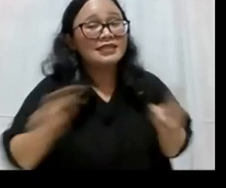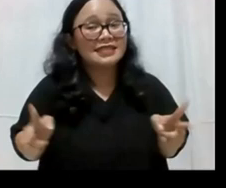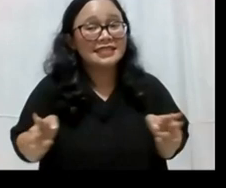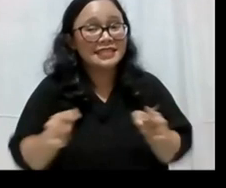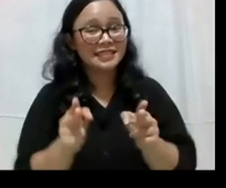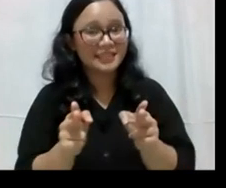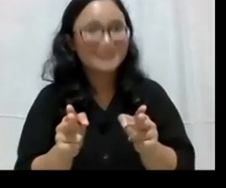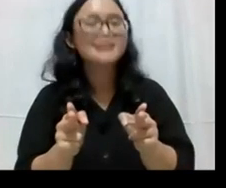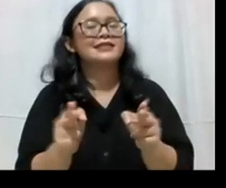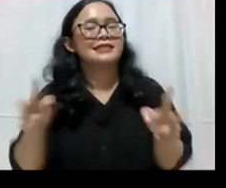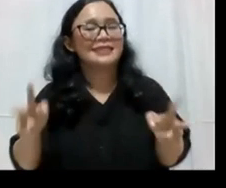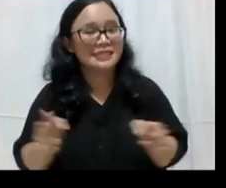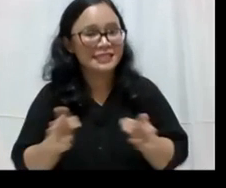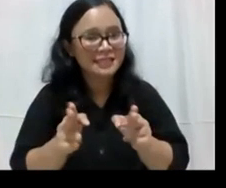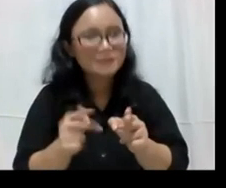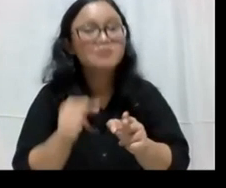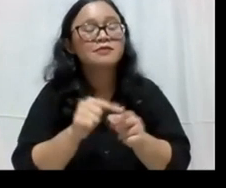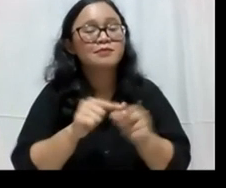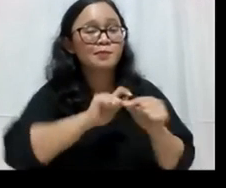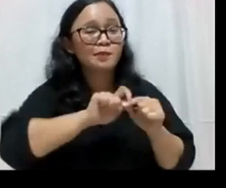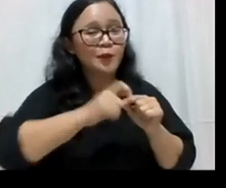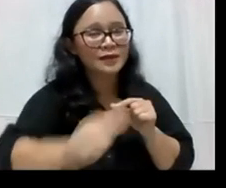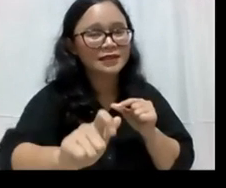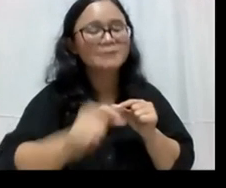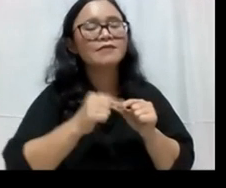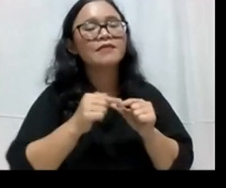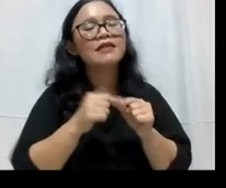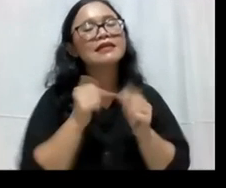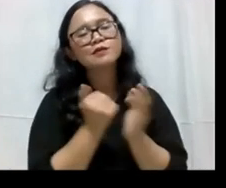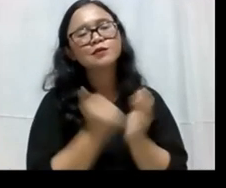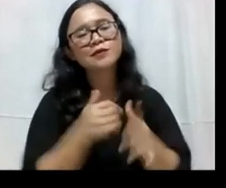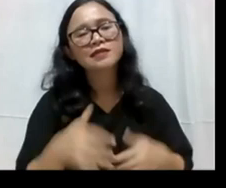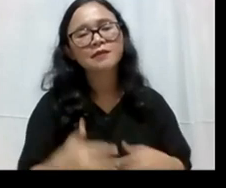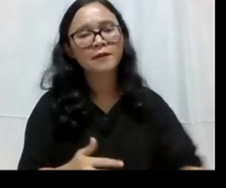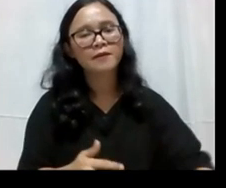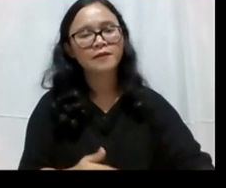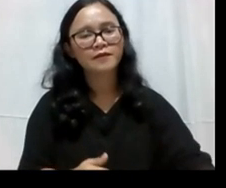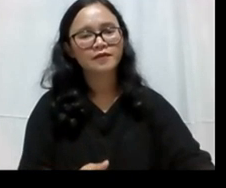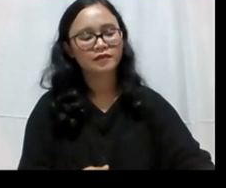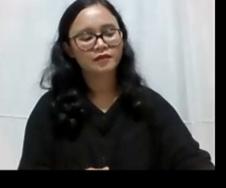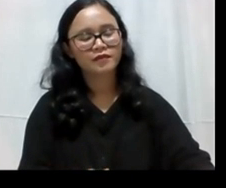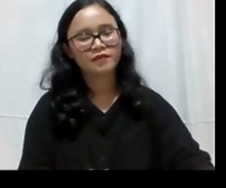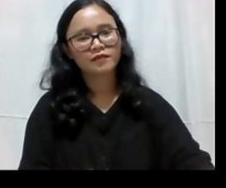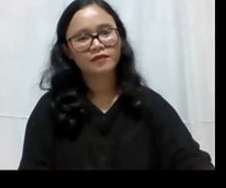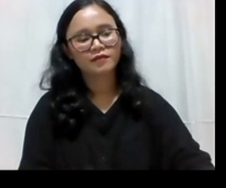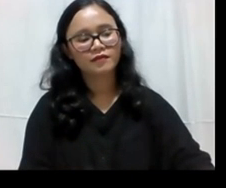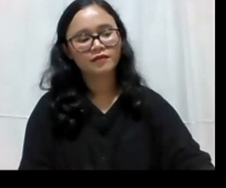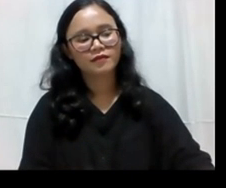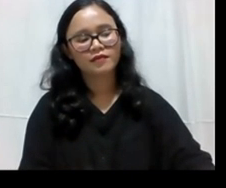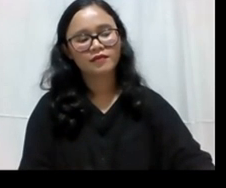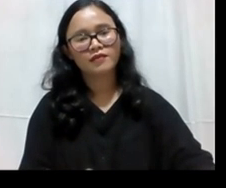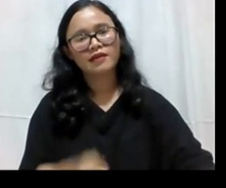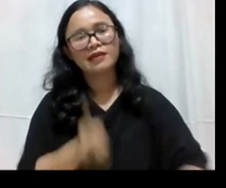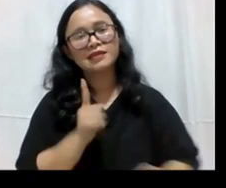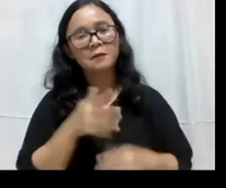For a while, we didn't know, even after we made the decision, we're gonna use the Wuhan story